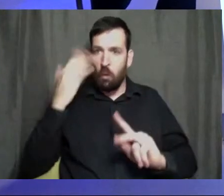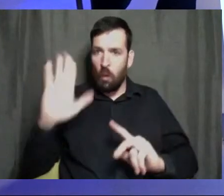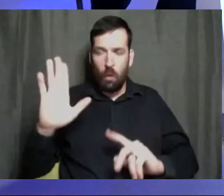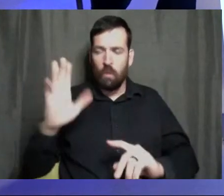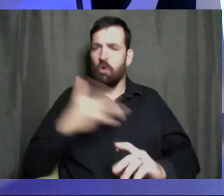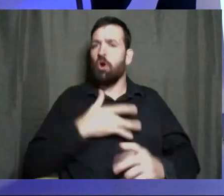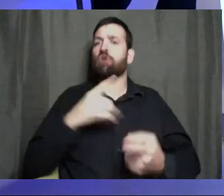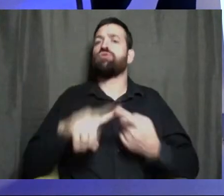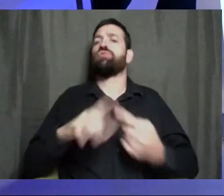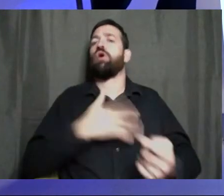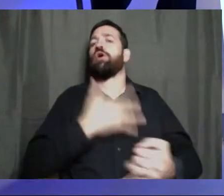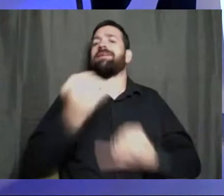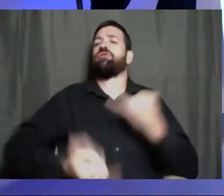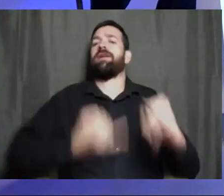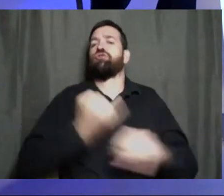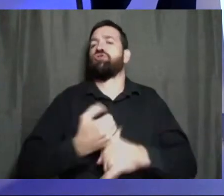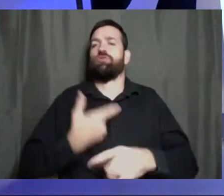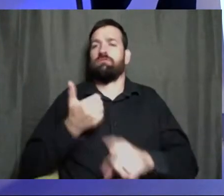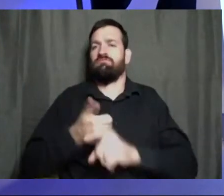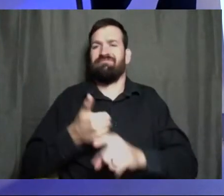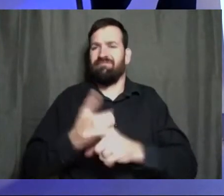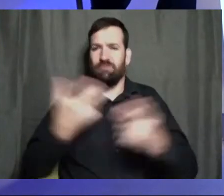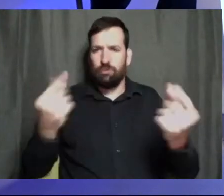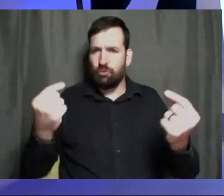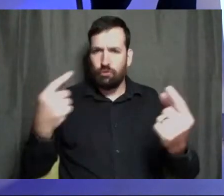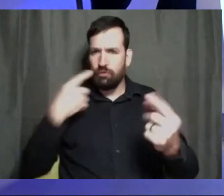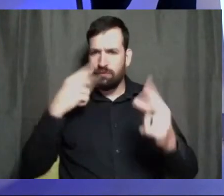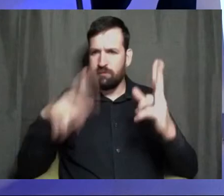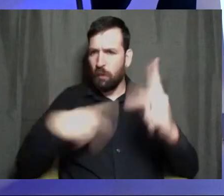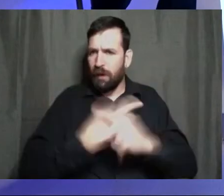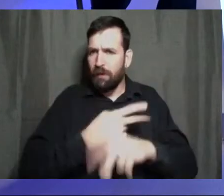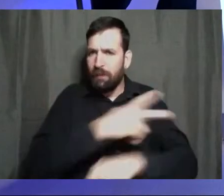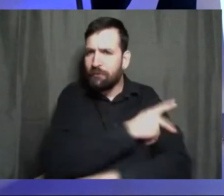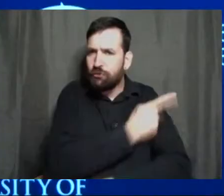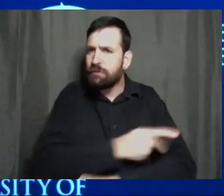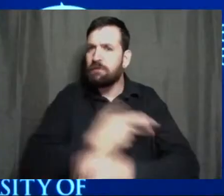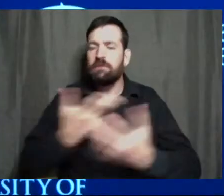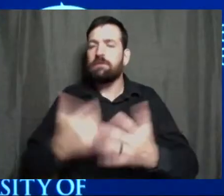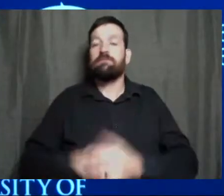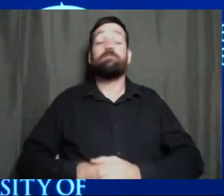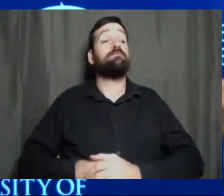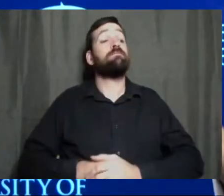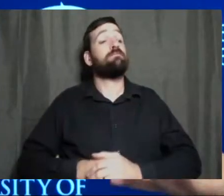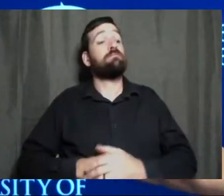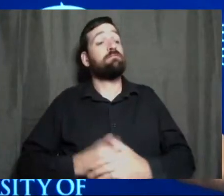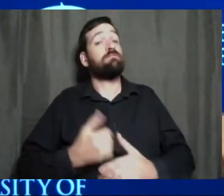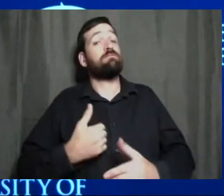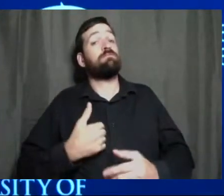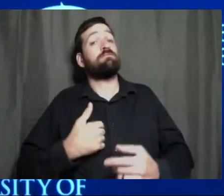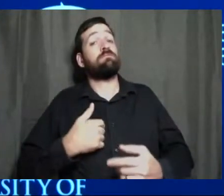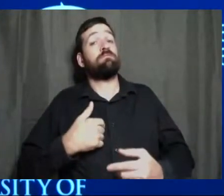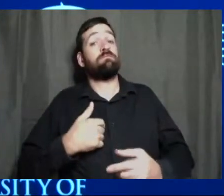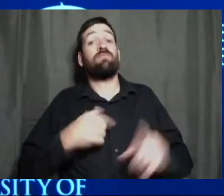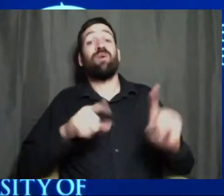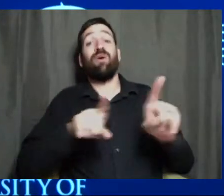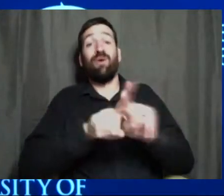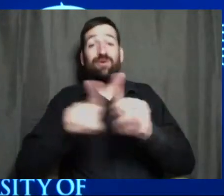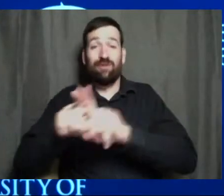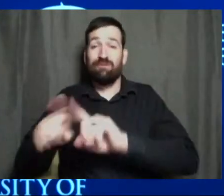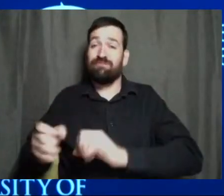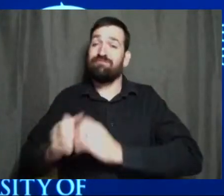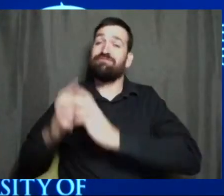International do? What kind of patients and people do they serve? So Heart to Heart International was actually also founded by Dr. Morsch